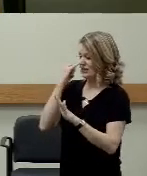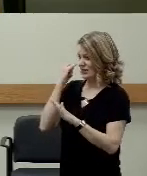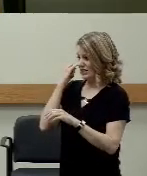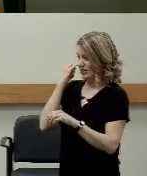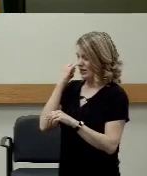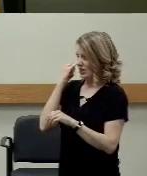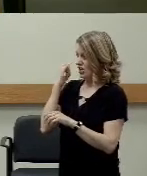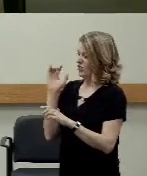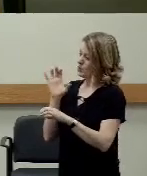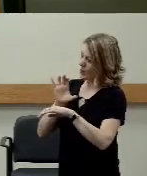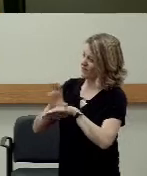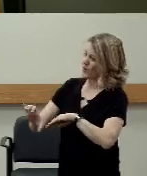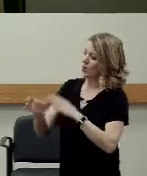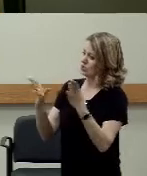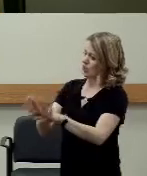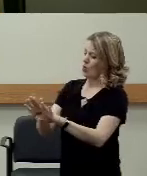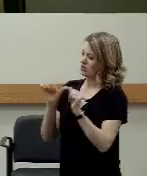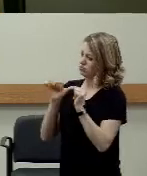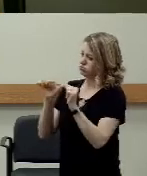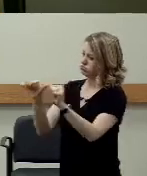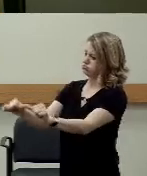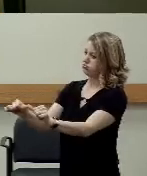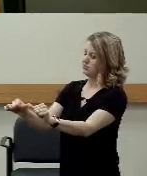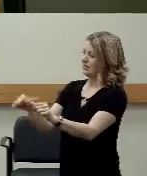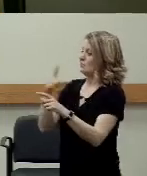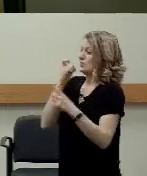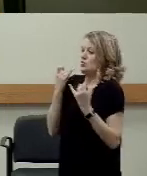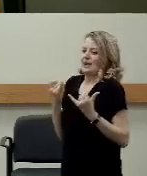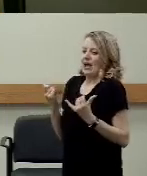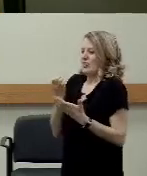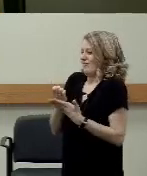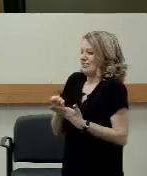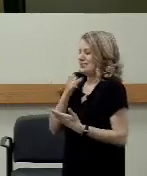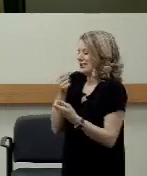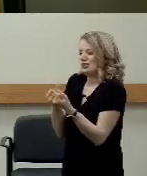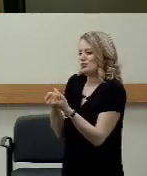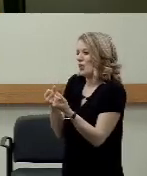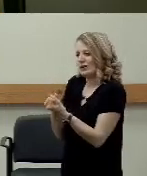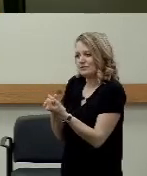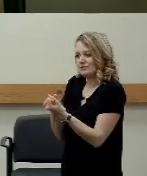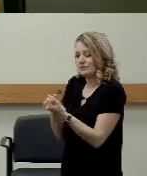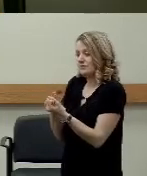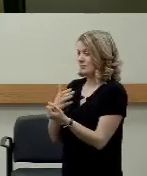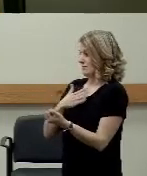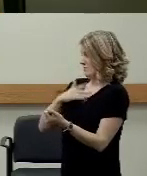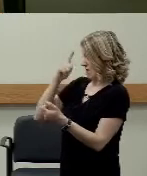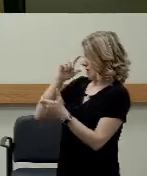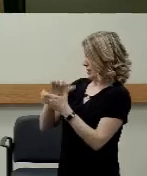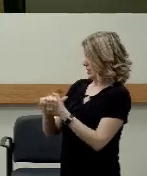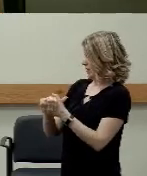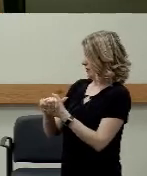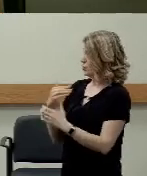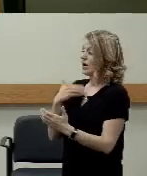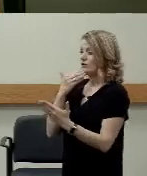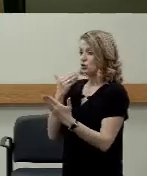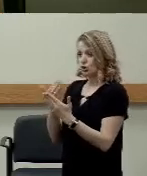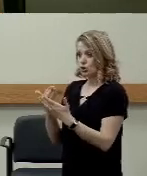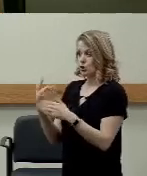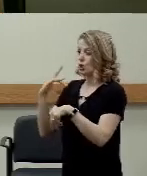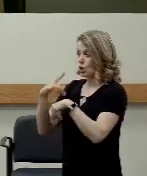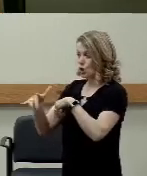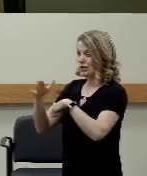unnecessarily imposing an ordinance like this when the evidence at the moment doesn't suggest it. I do believe that we have a good early warning